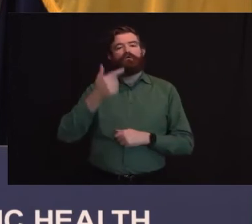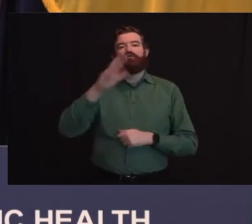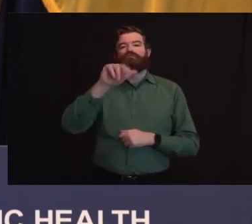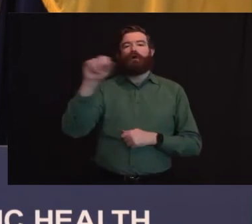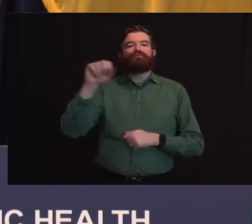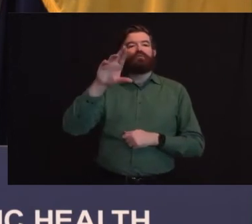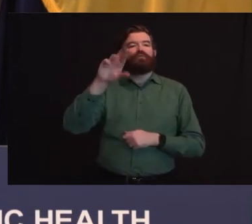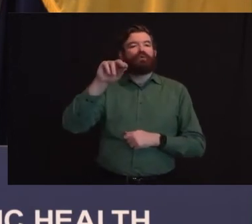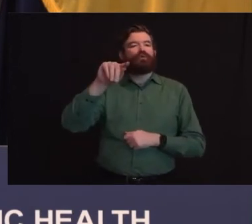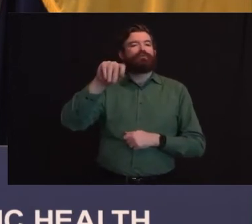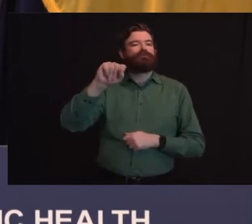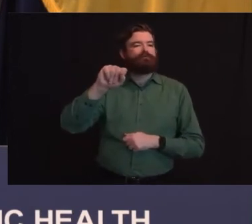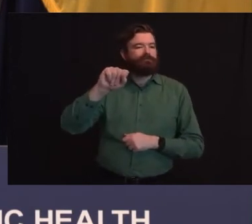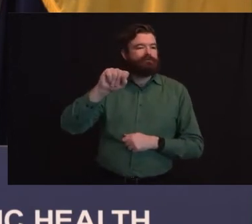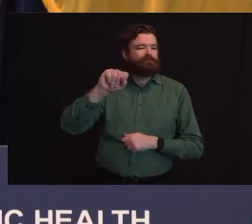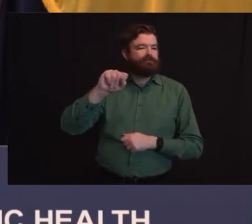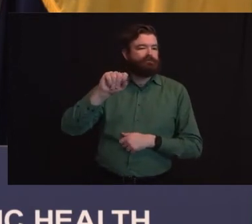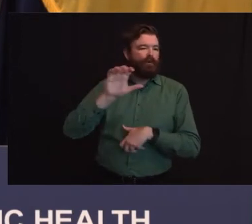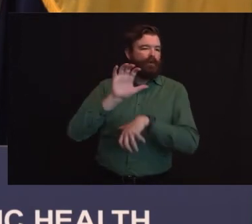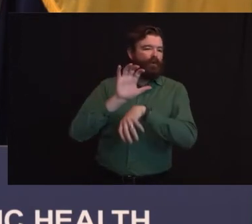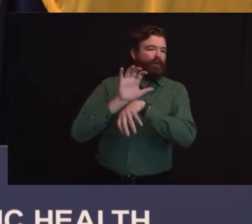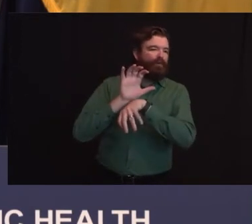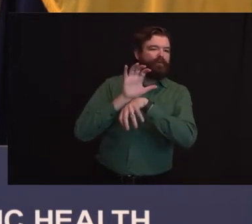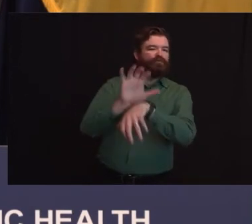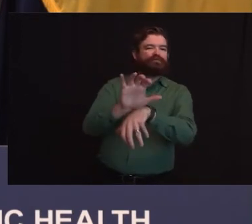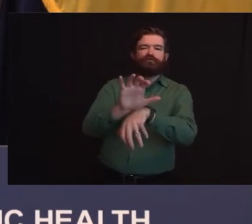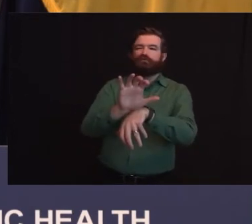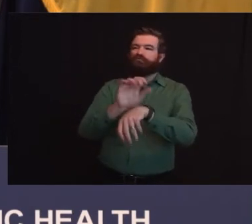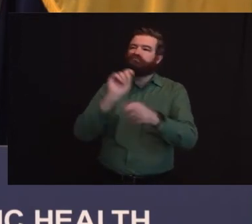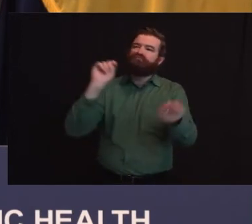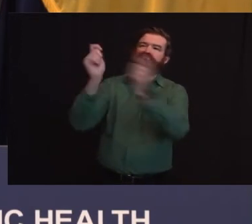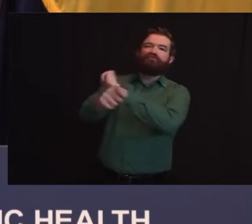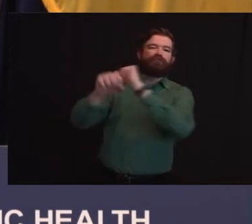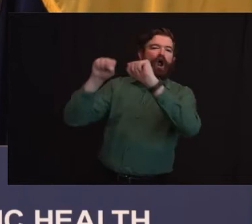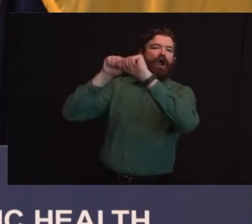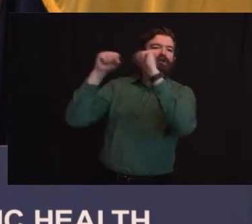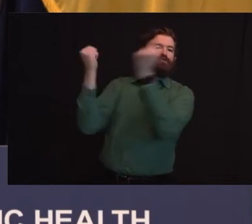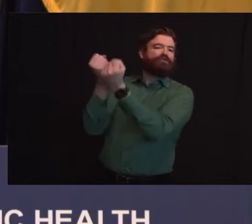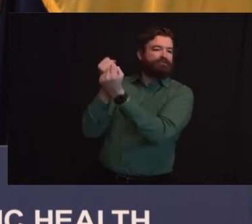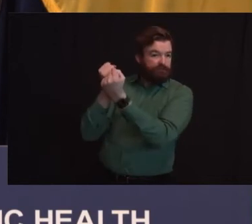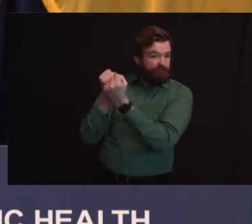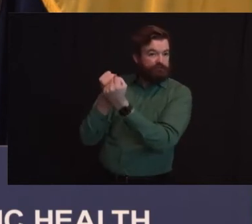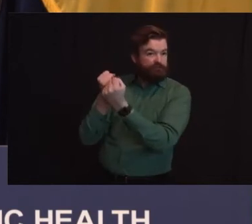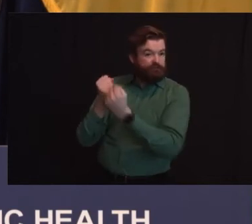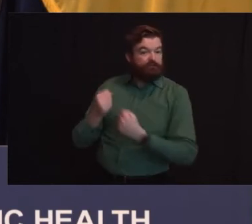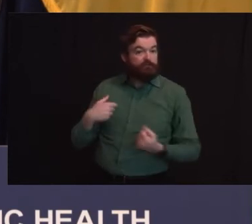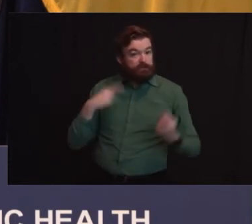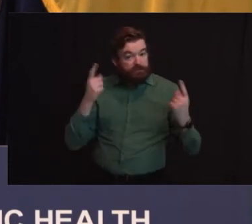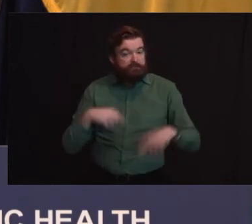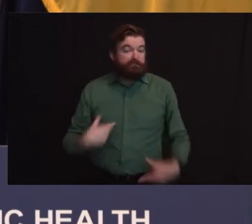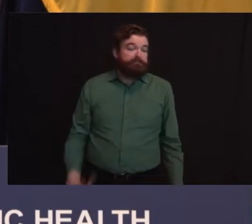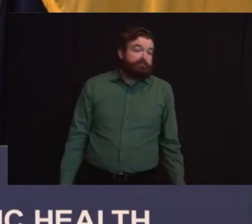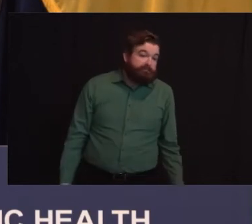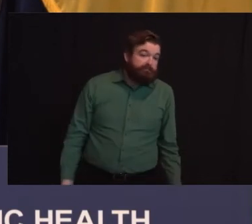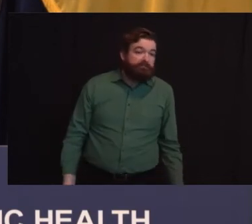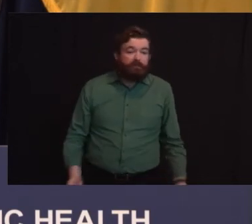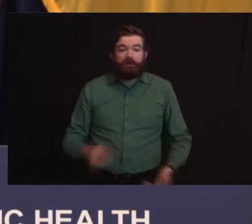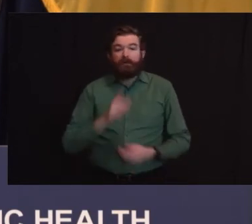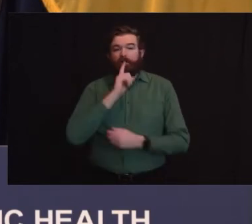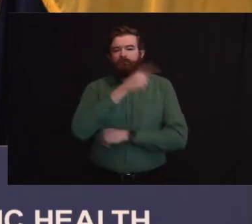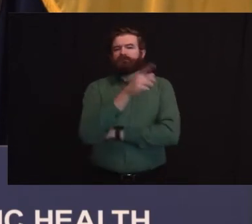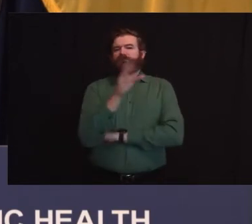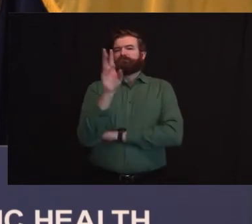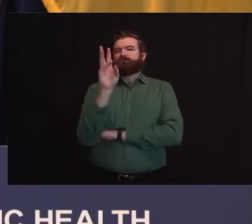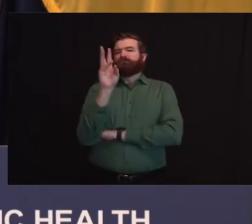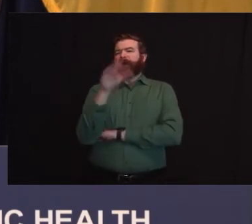change in society. I'm not sure I'd go that far, but it certainly is a wild week without question.